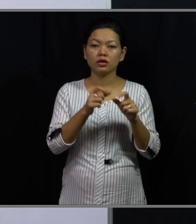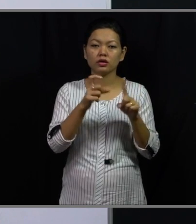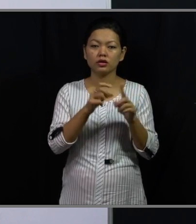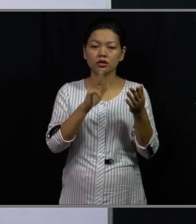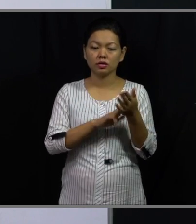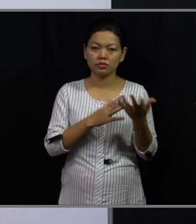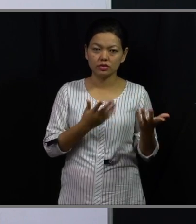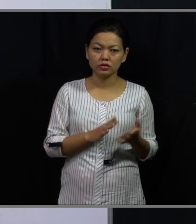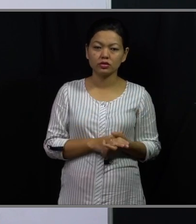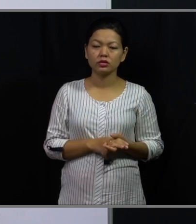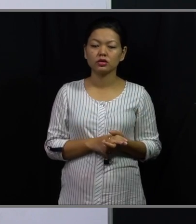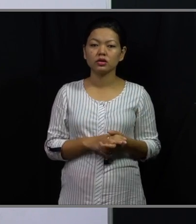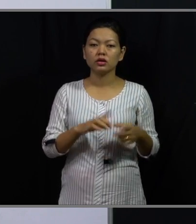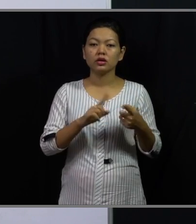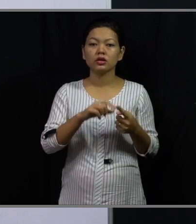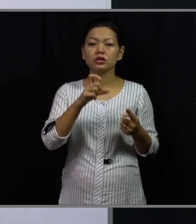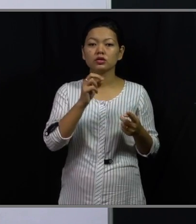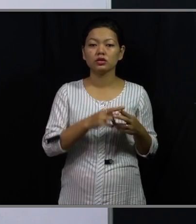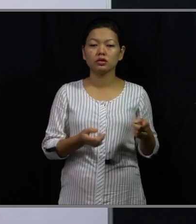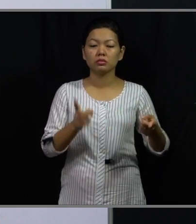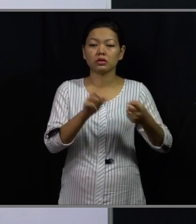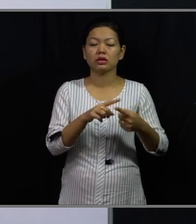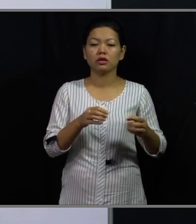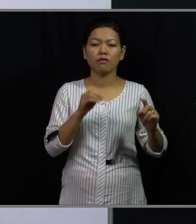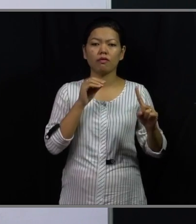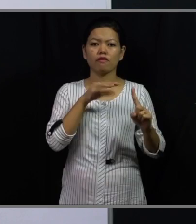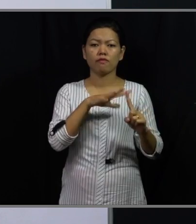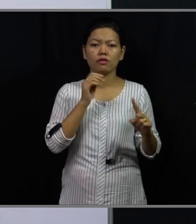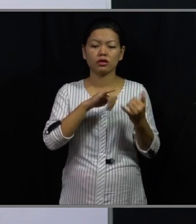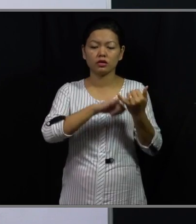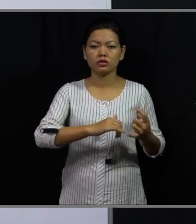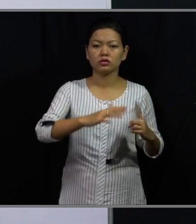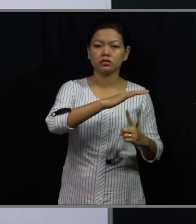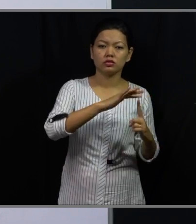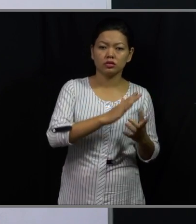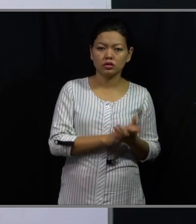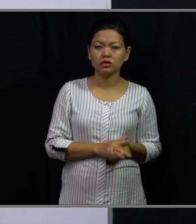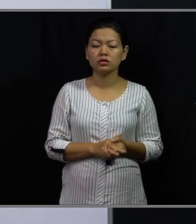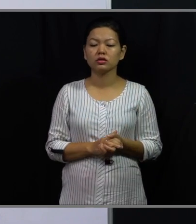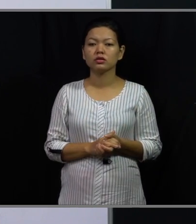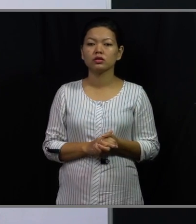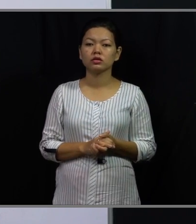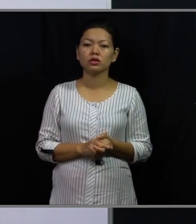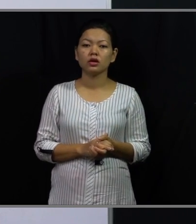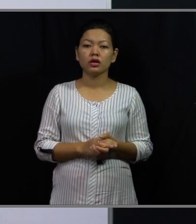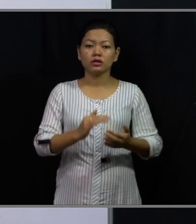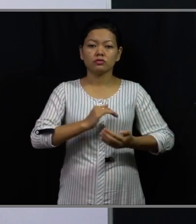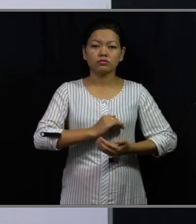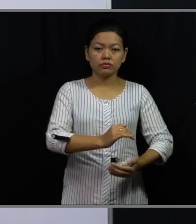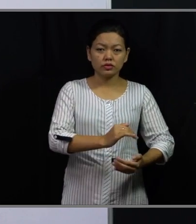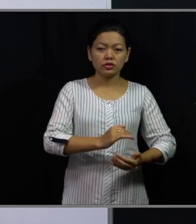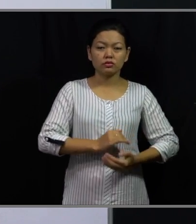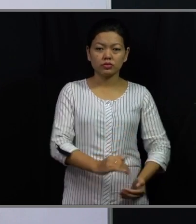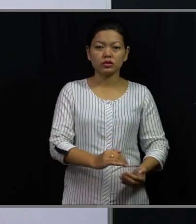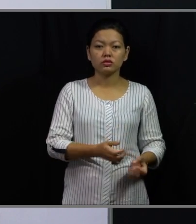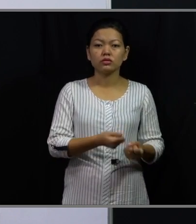the impact of the economic factors in the society. Okay, it also talks about the birth rate, the death rate,